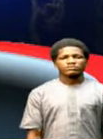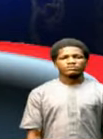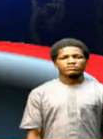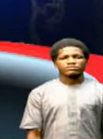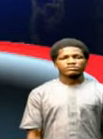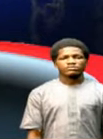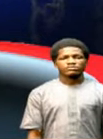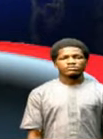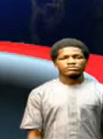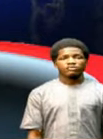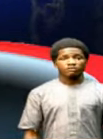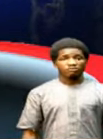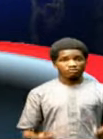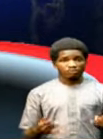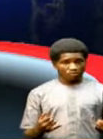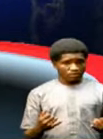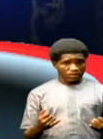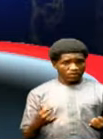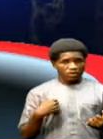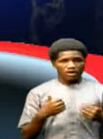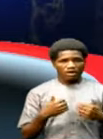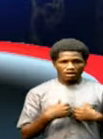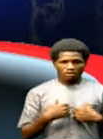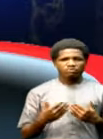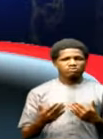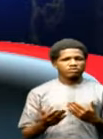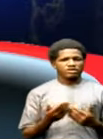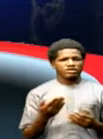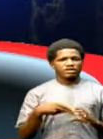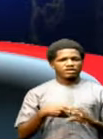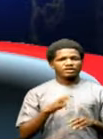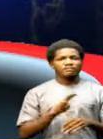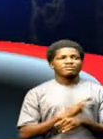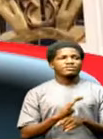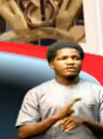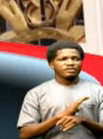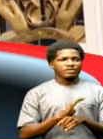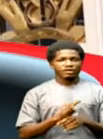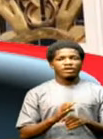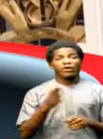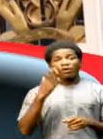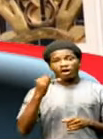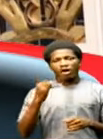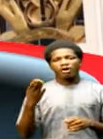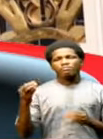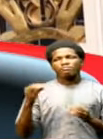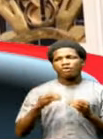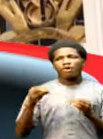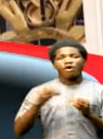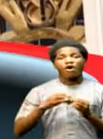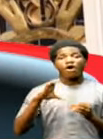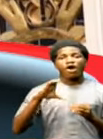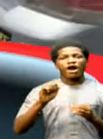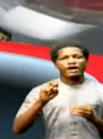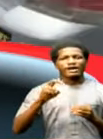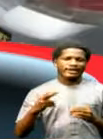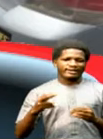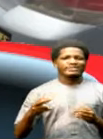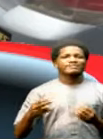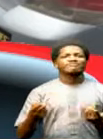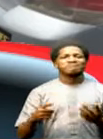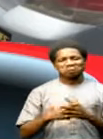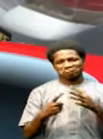Now there seems to be a wave of ease in the business arena in Abuja, with more cash now in circulation. Let's now